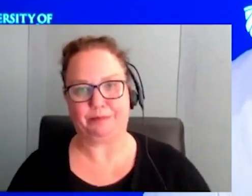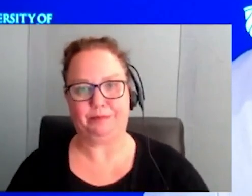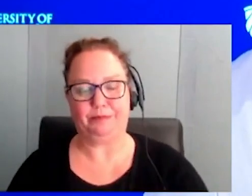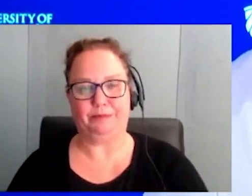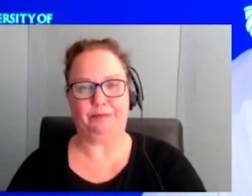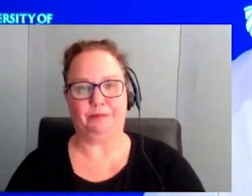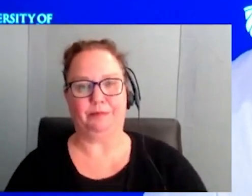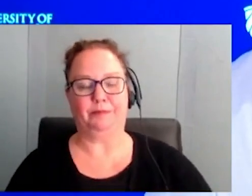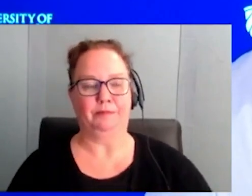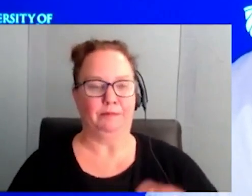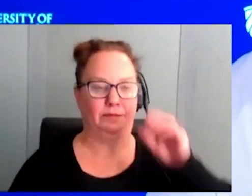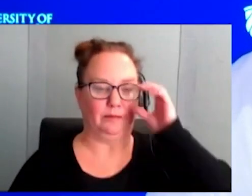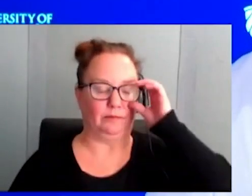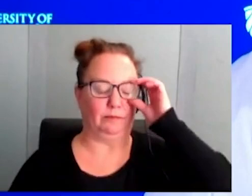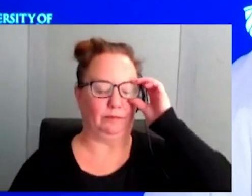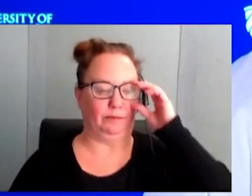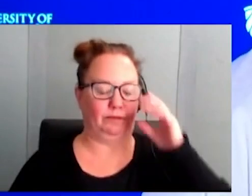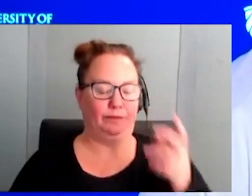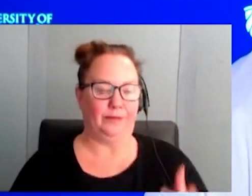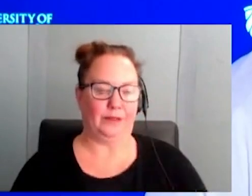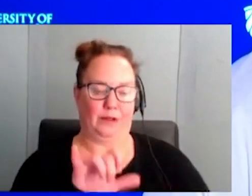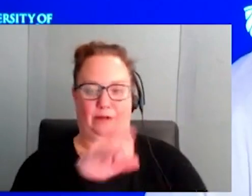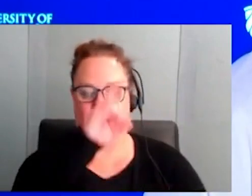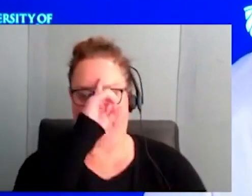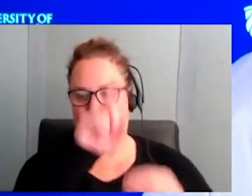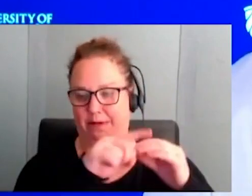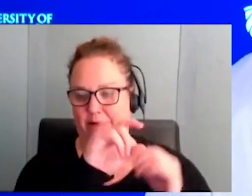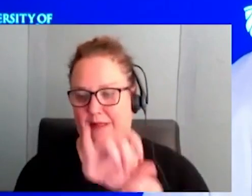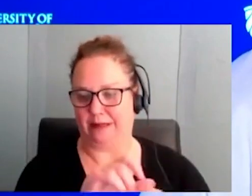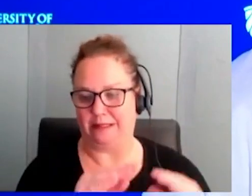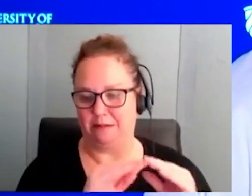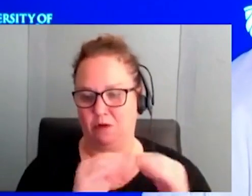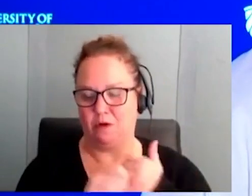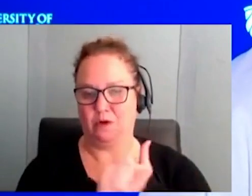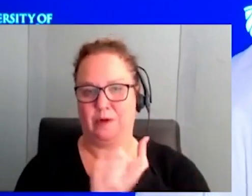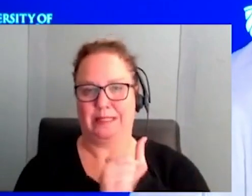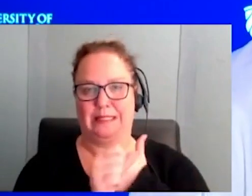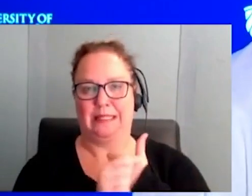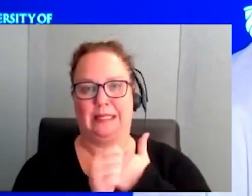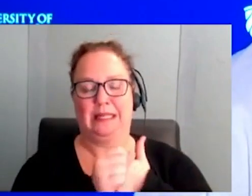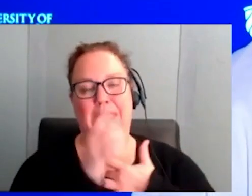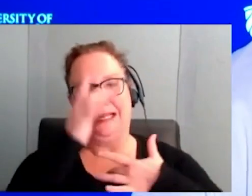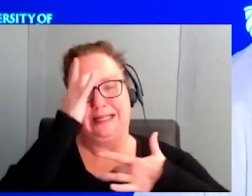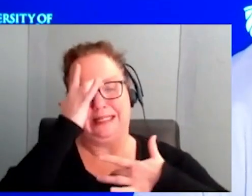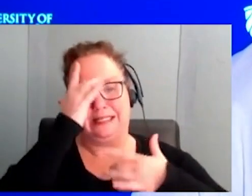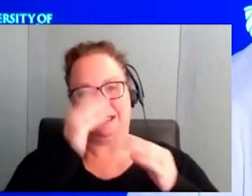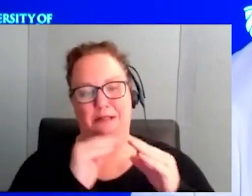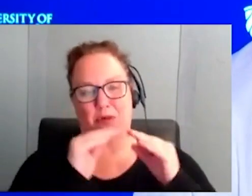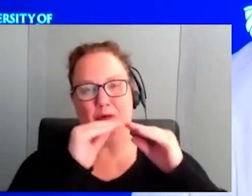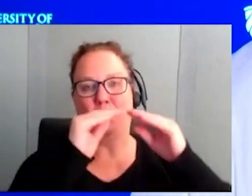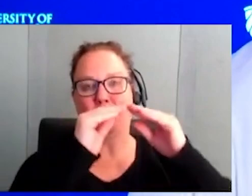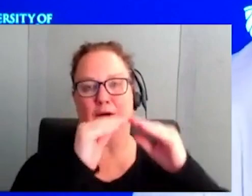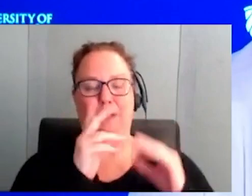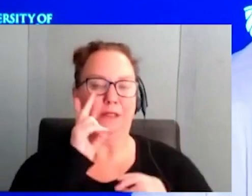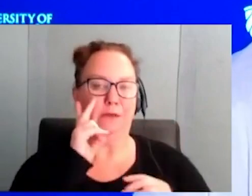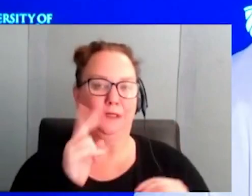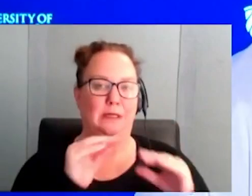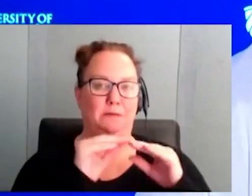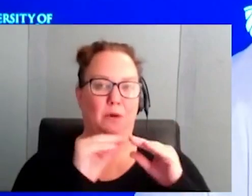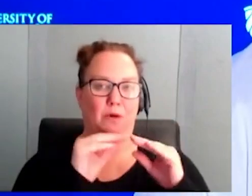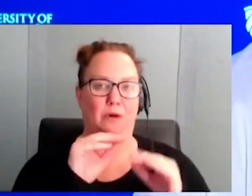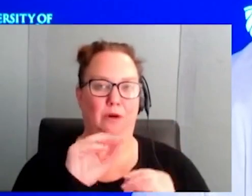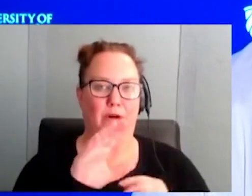that is you have to take that into account. I think it gets more risky as the disease become more prevalent, as we see more cases